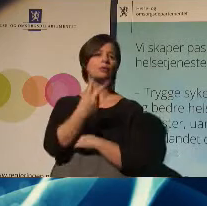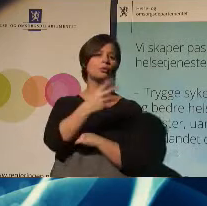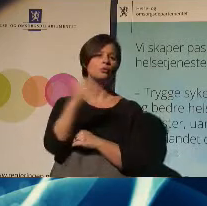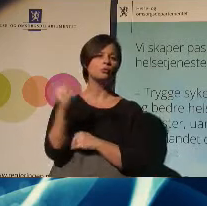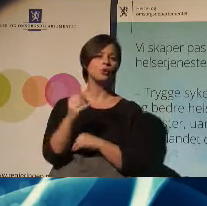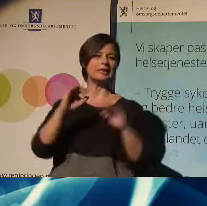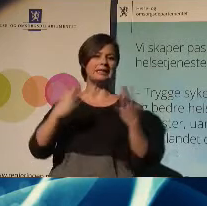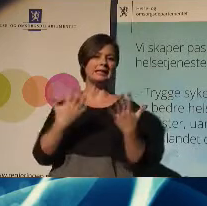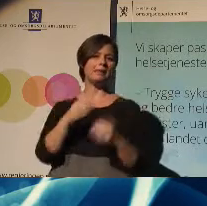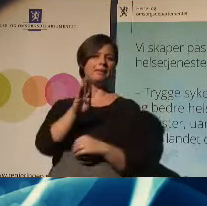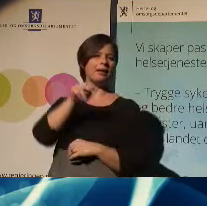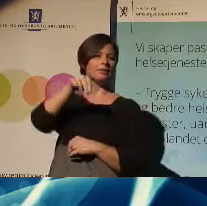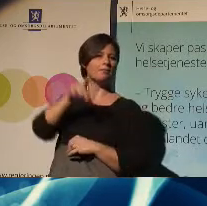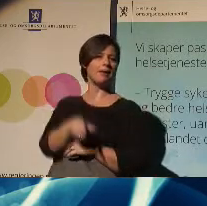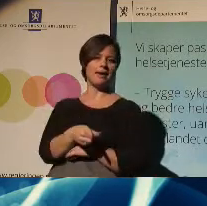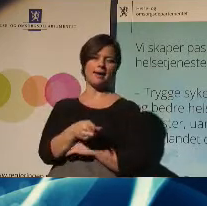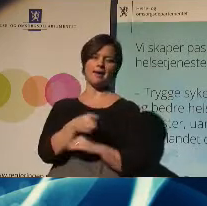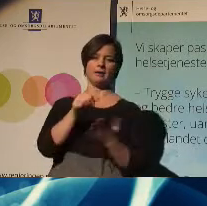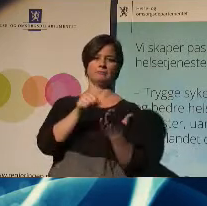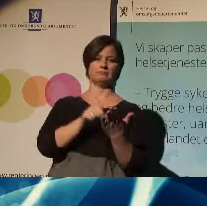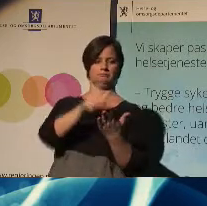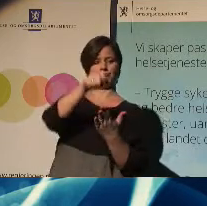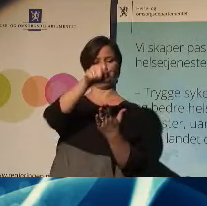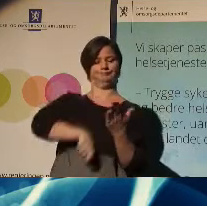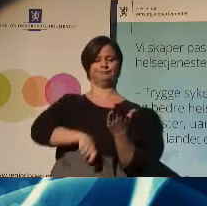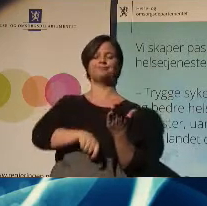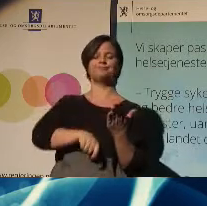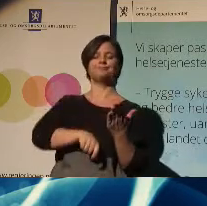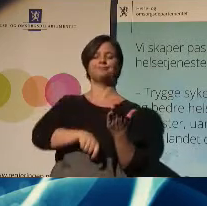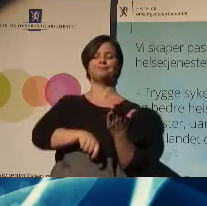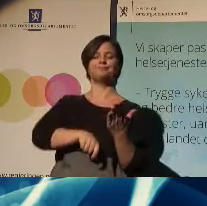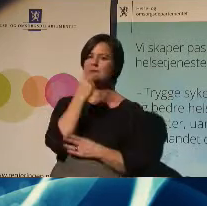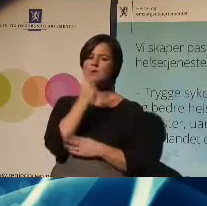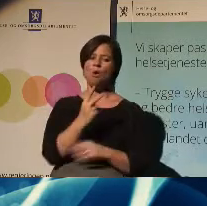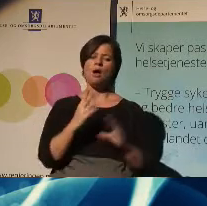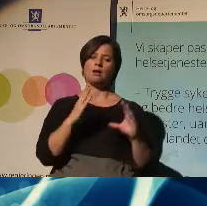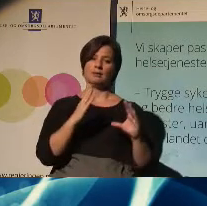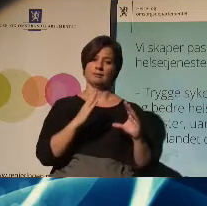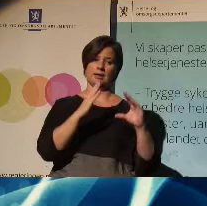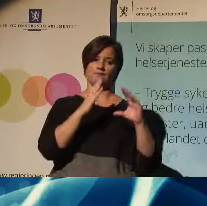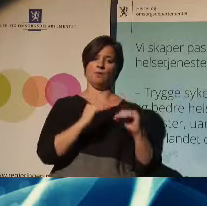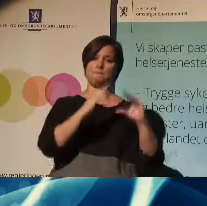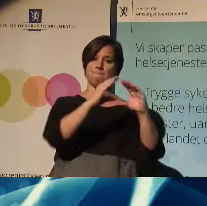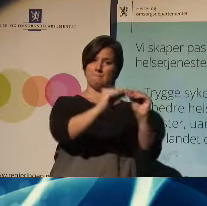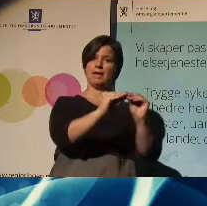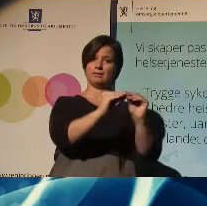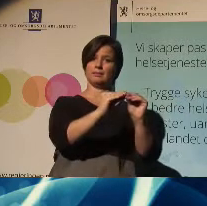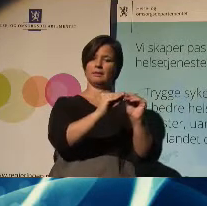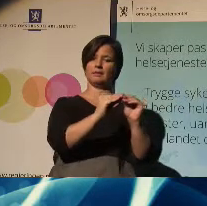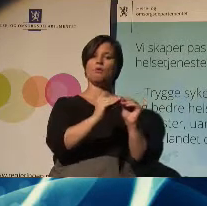BMG paper came out, we still see continued improvement and reduction in hip fractures.